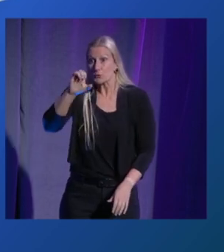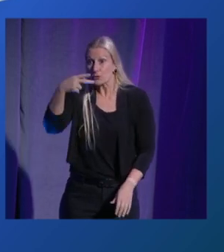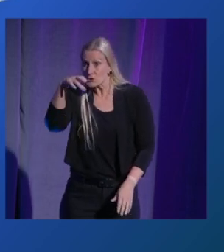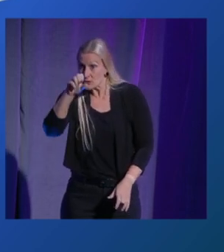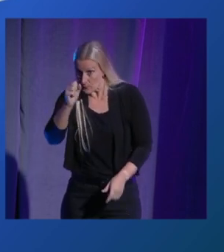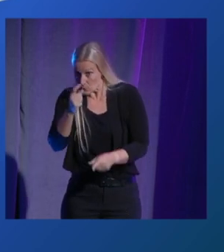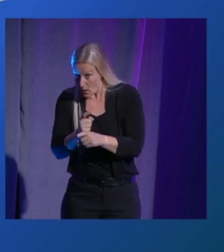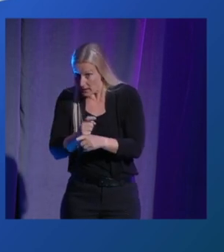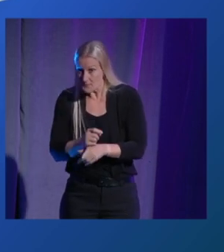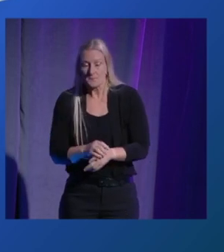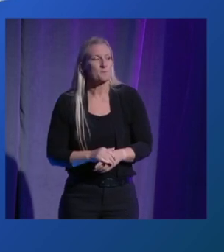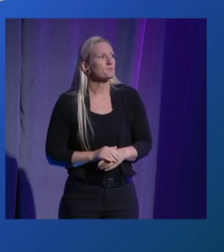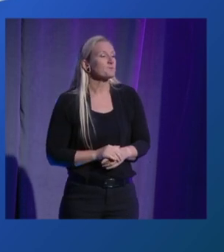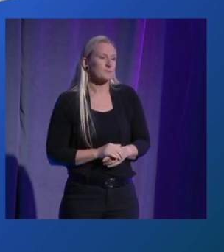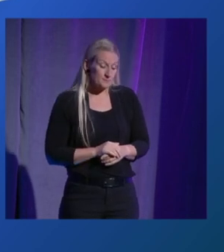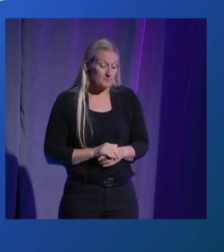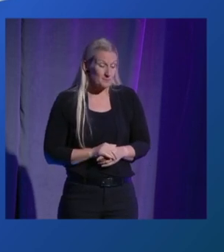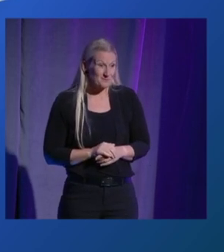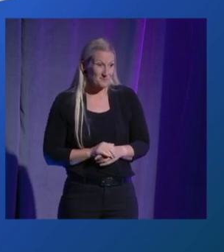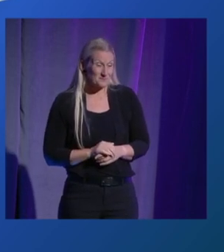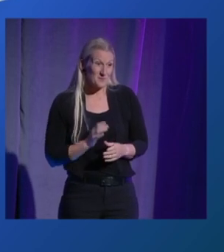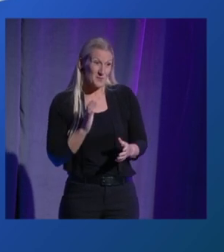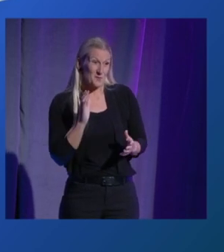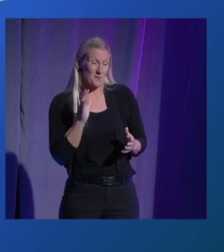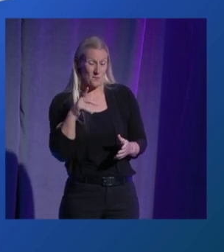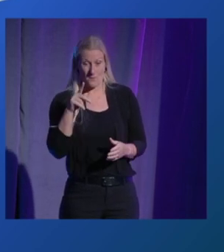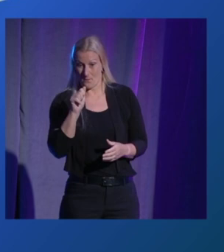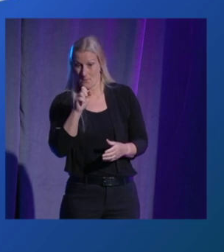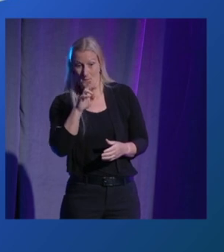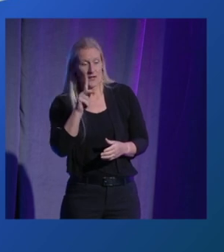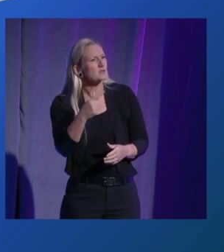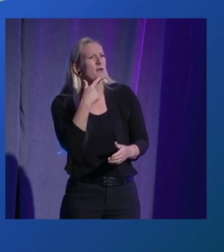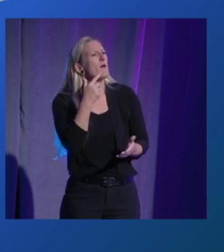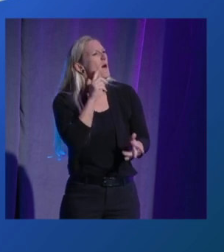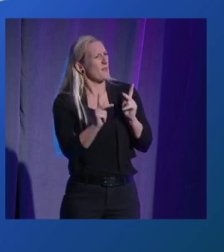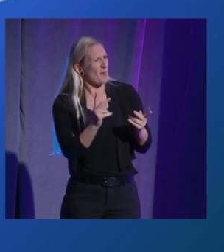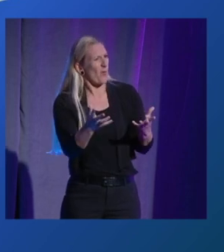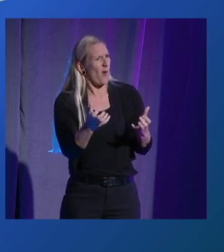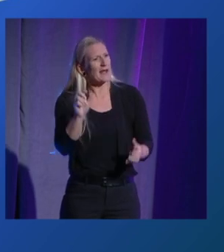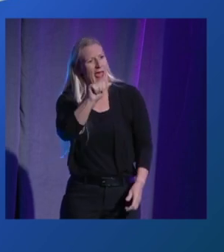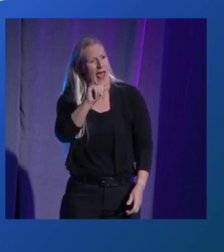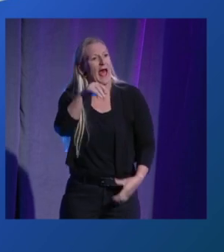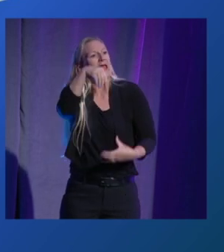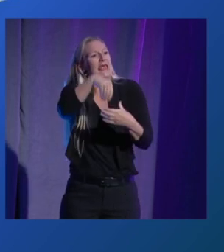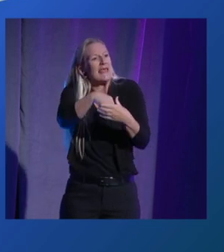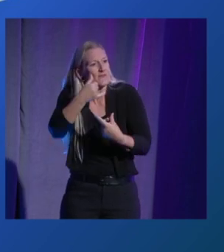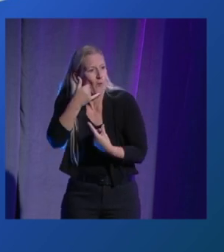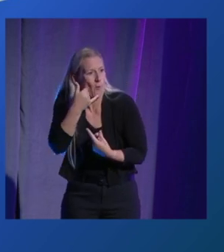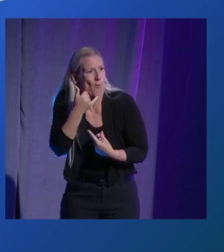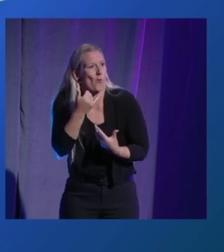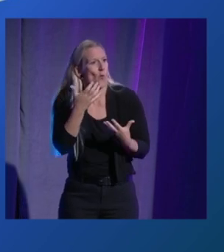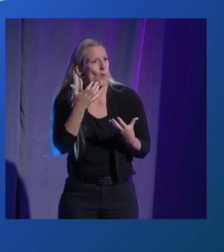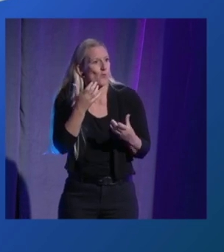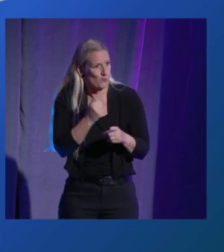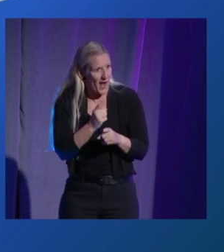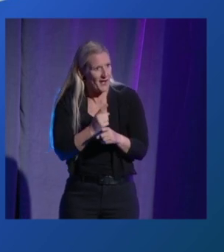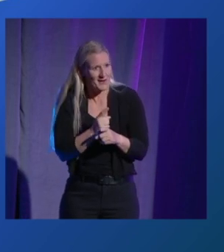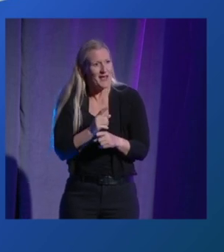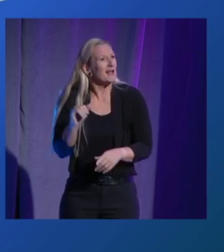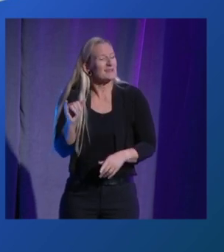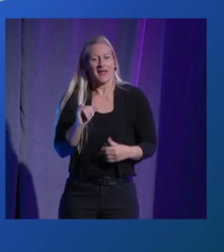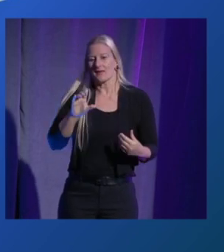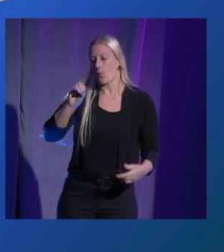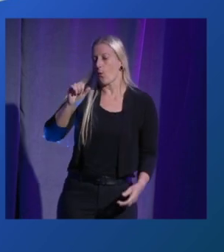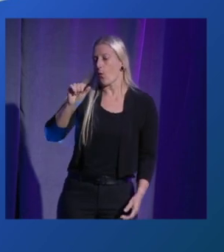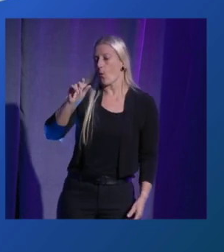distant right it's in a computer somewhere we were talking earlier about GPU and everyone's very focused on these supercomputers like they have at Oak Ridge